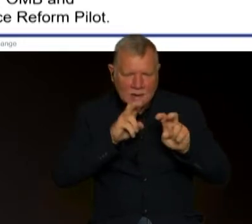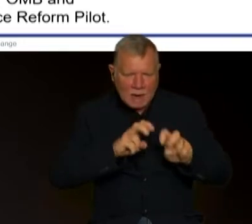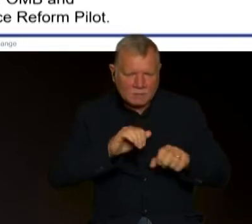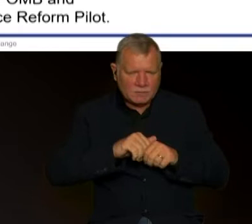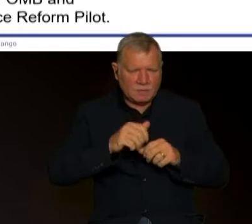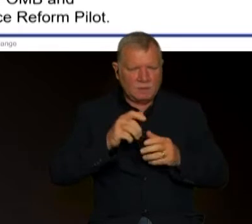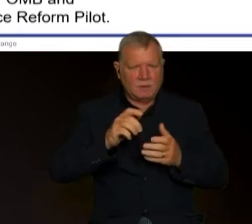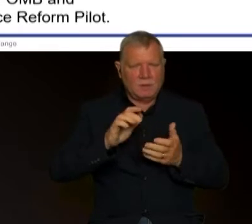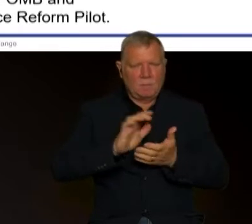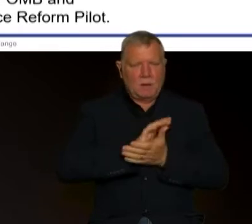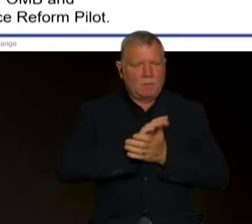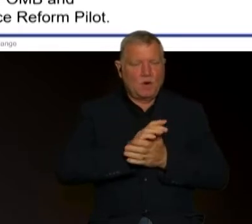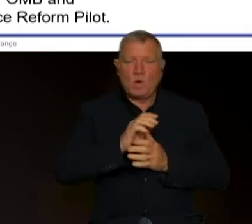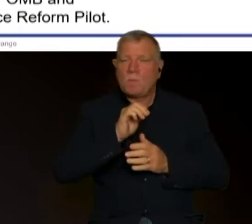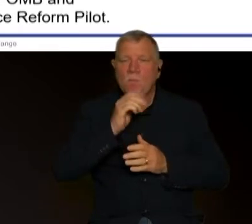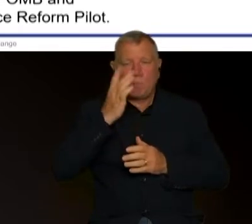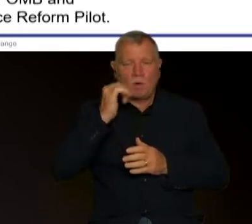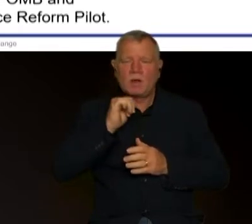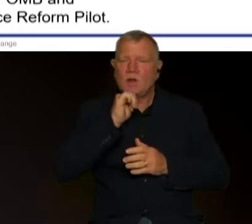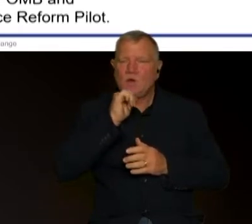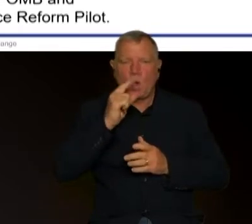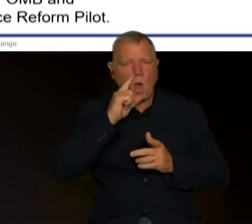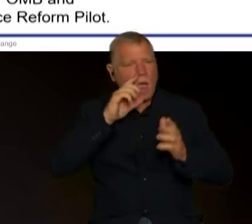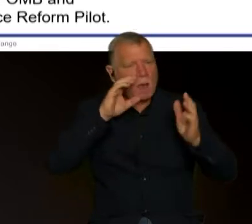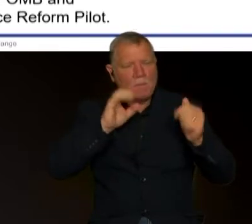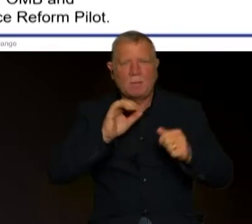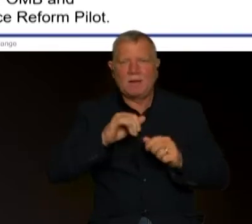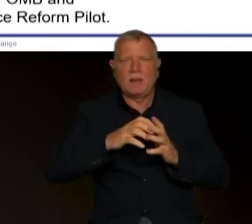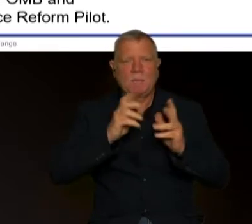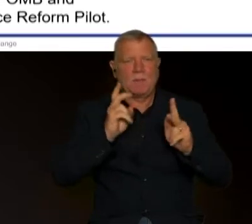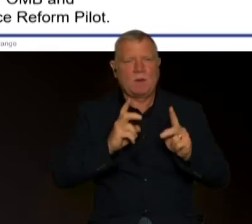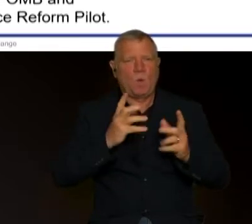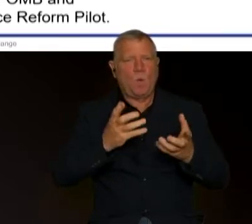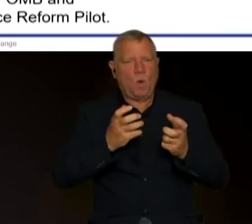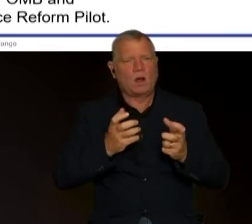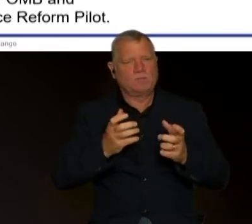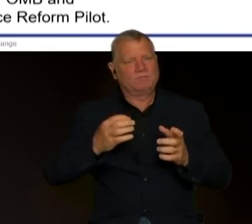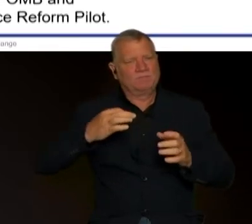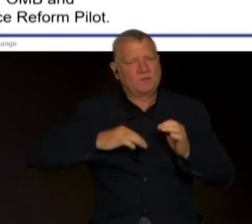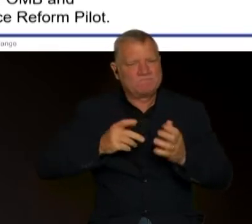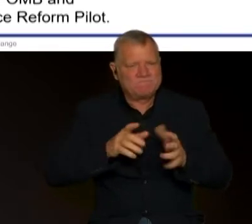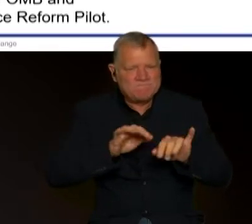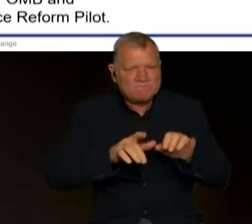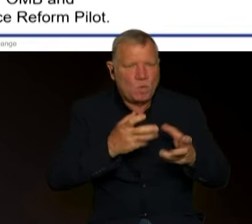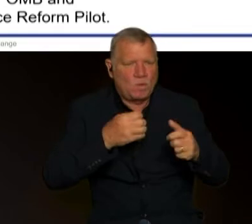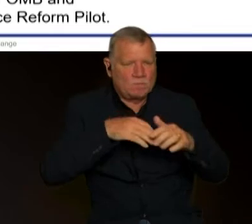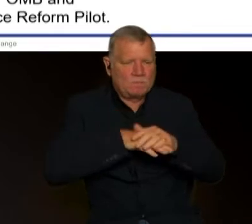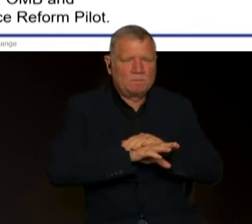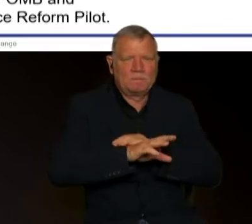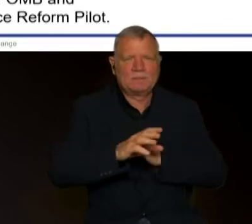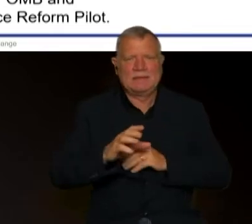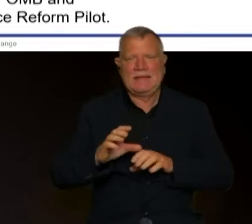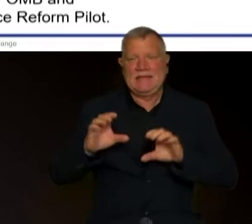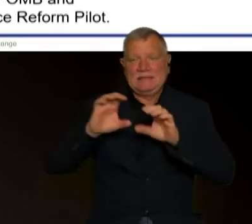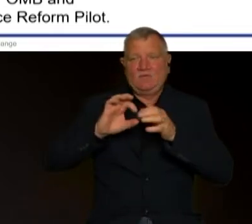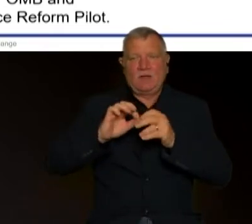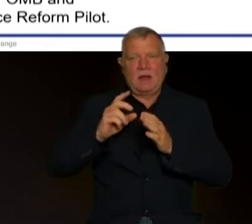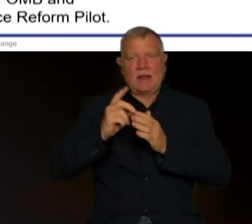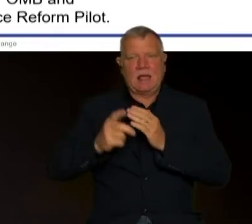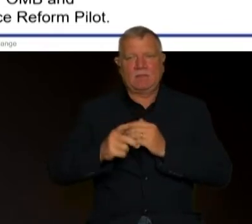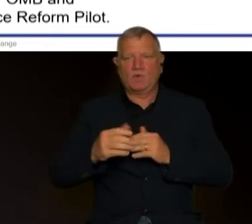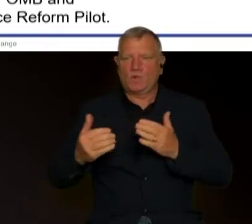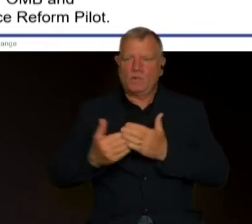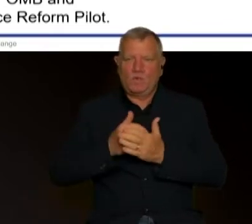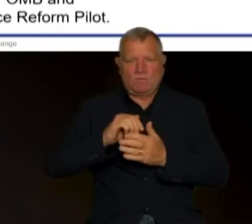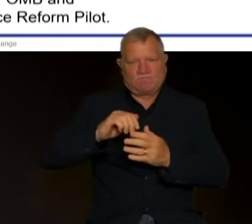to facilitate the analysis of these applications because nobody expected so many people to apply. Look at these